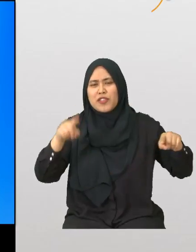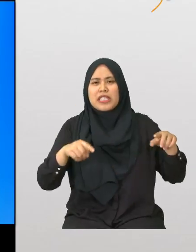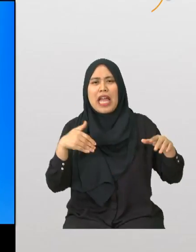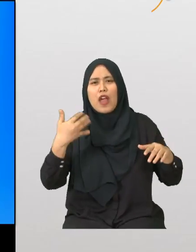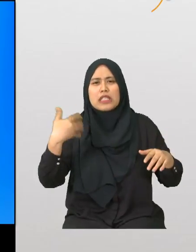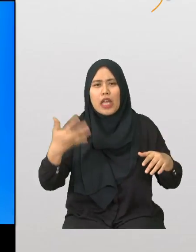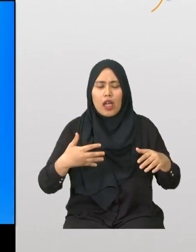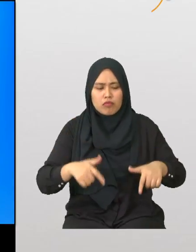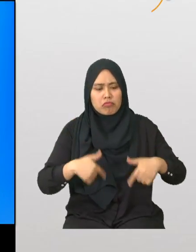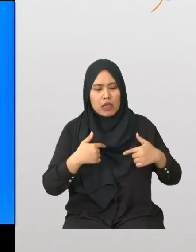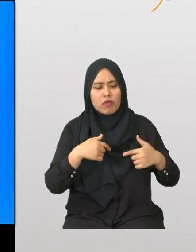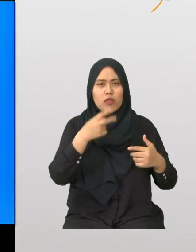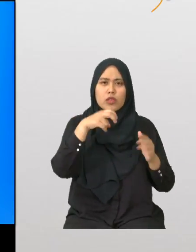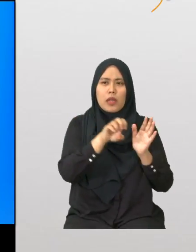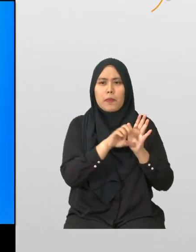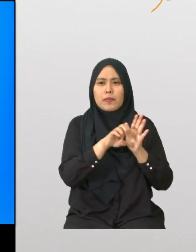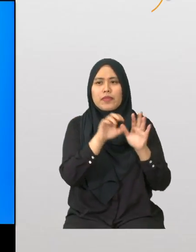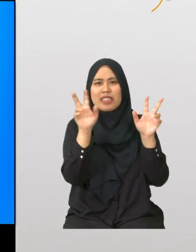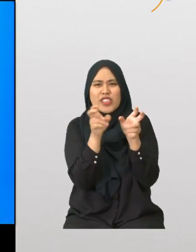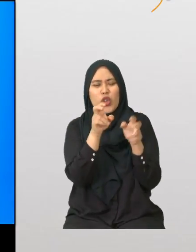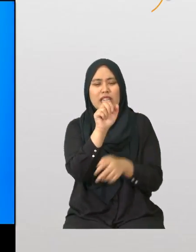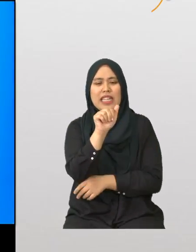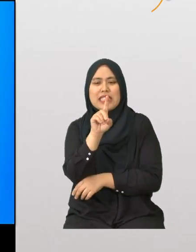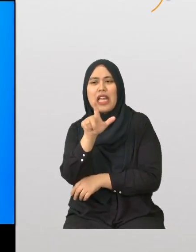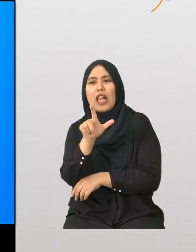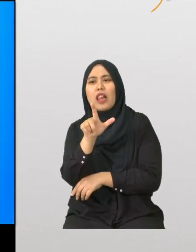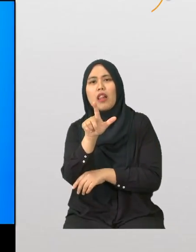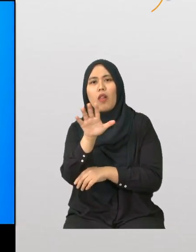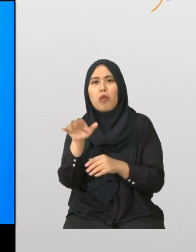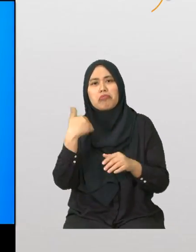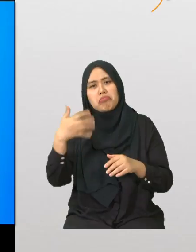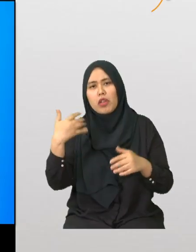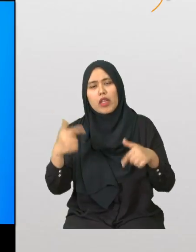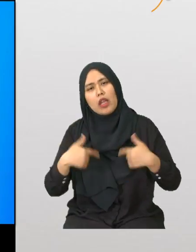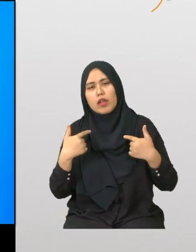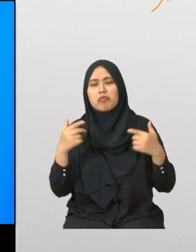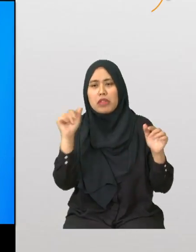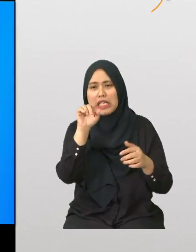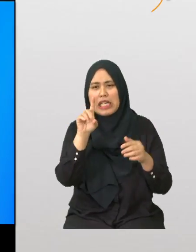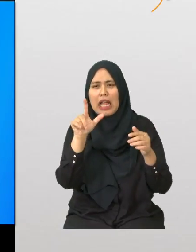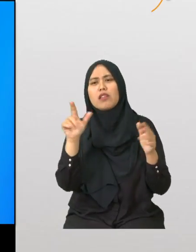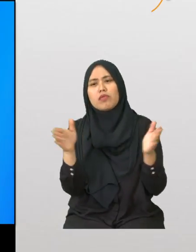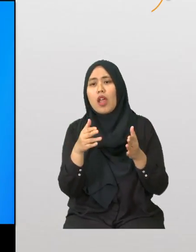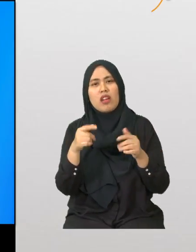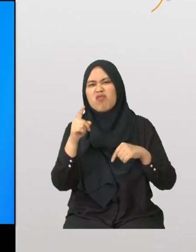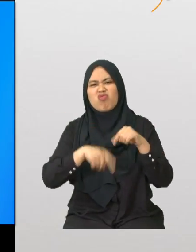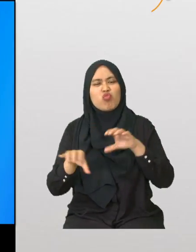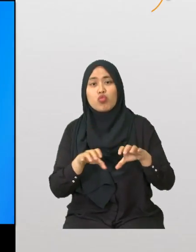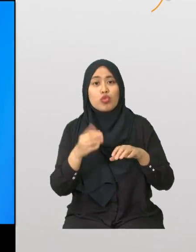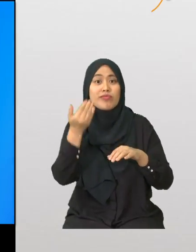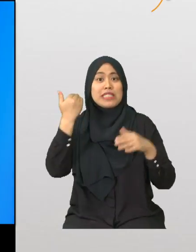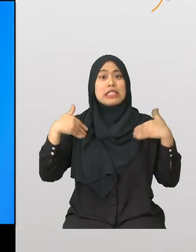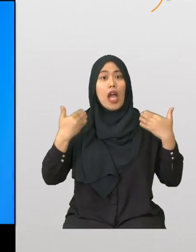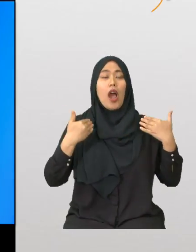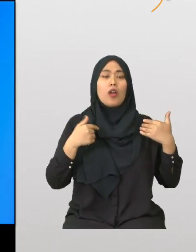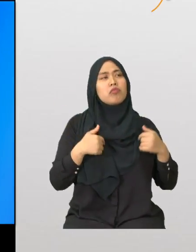living, or you call it ADLs, activities of daily living. Activities that when you are young, you take for